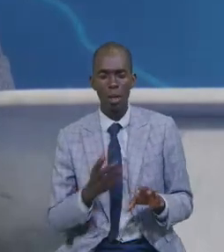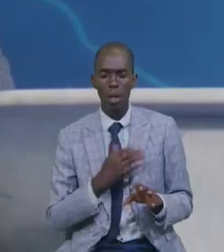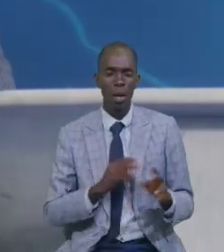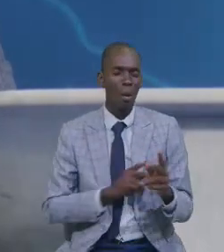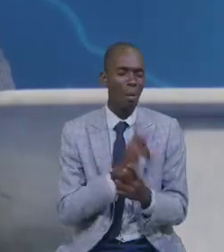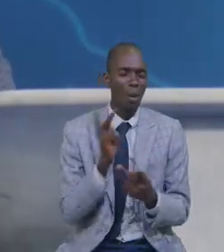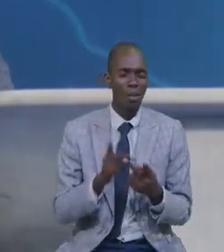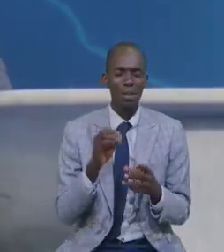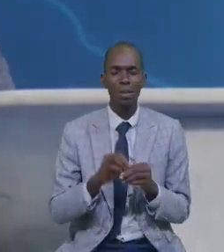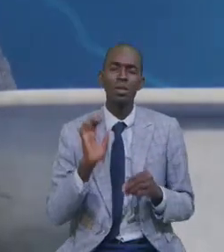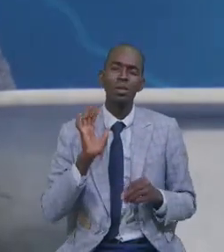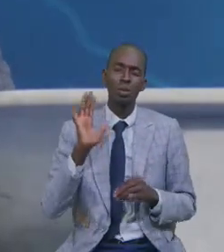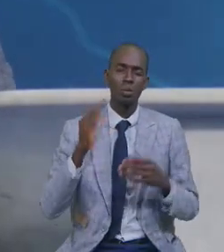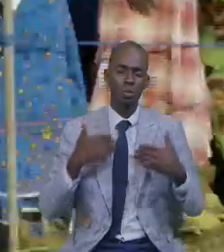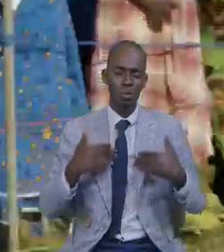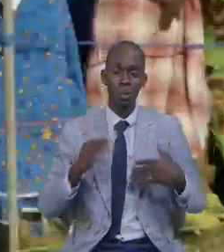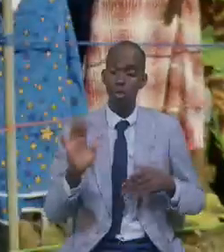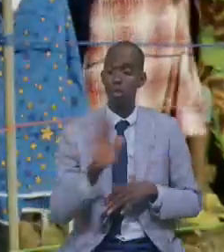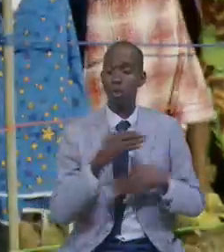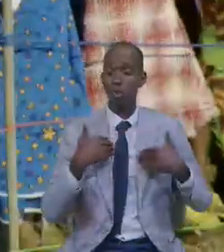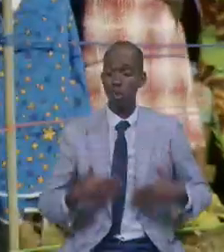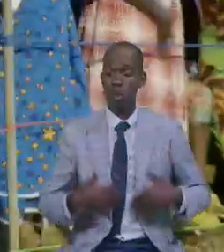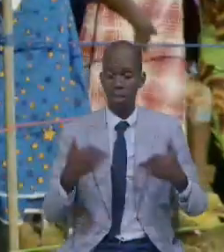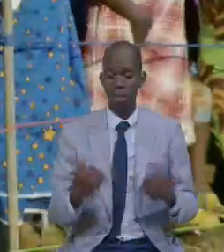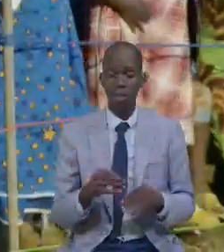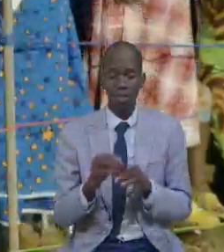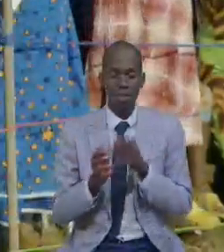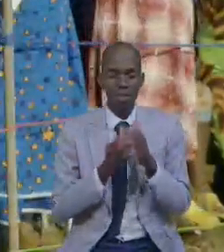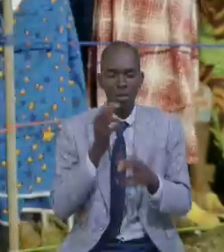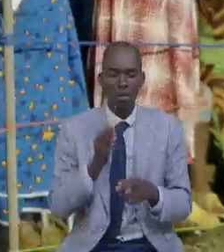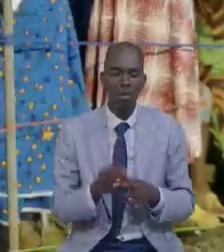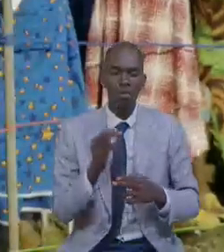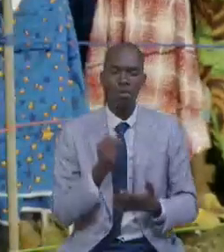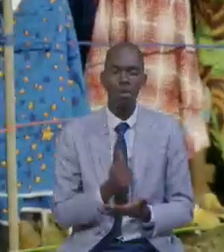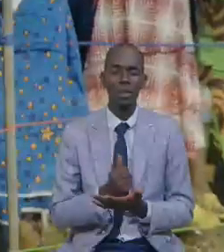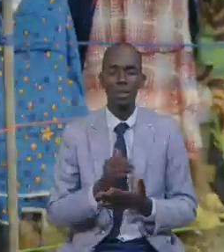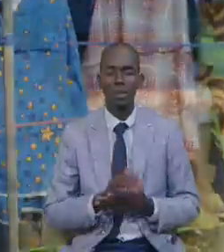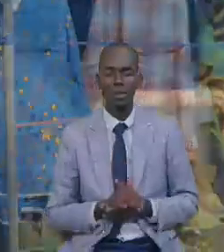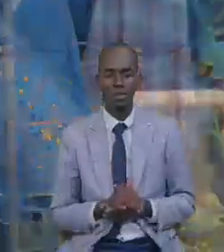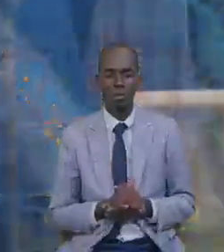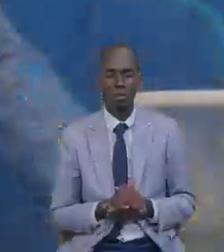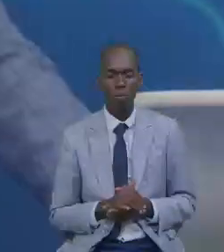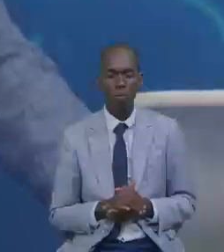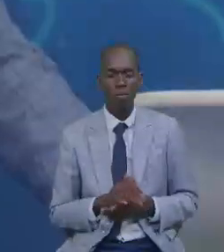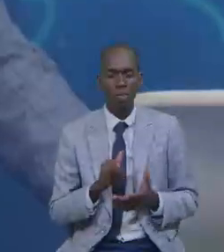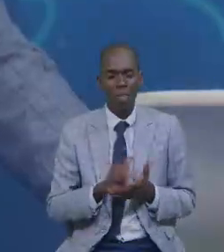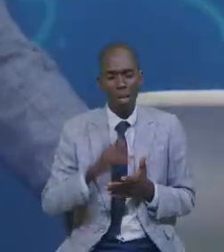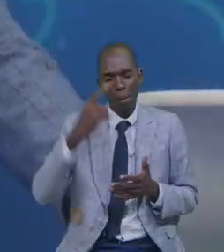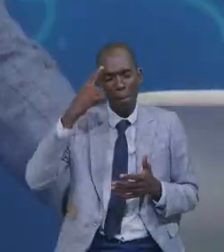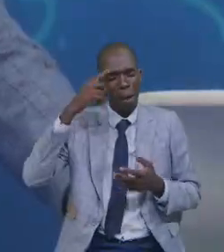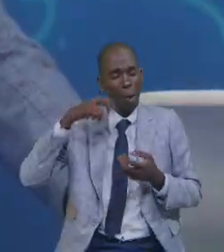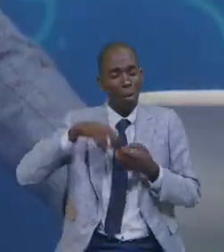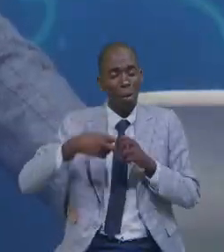body now in Jesus' name. That brain problem,